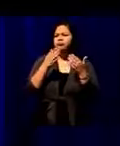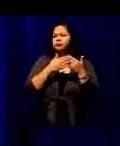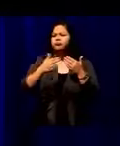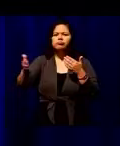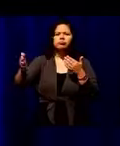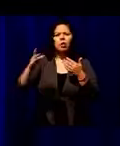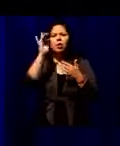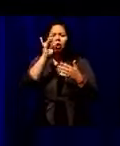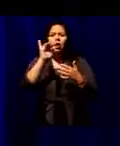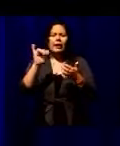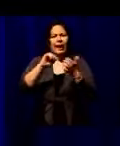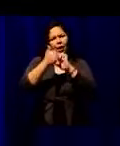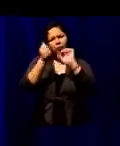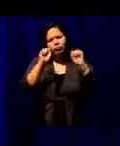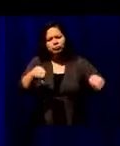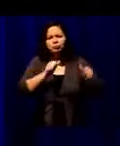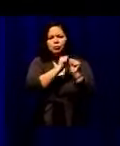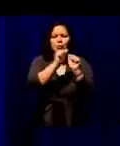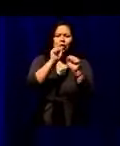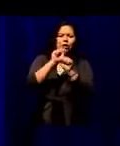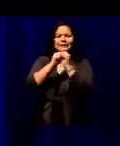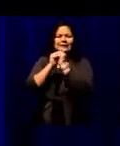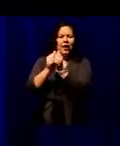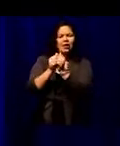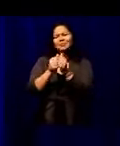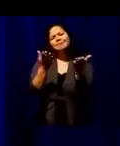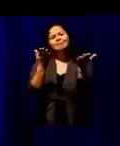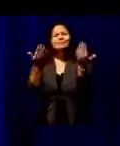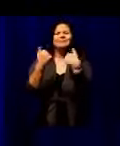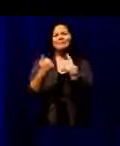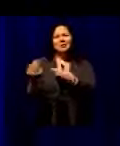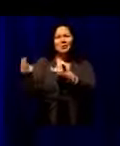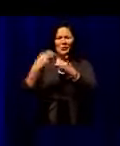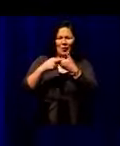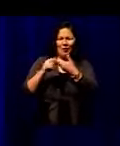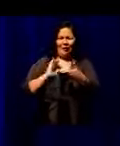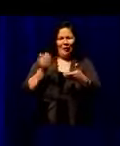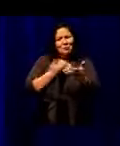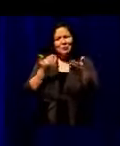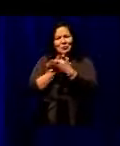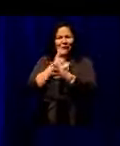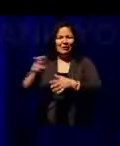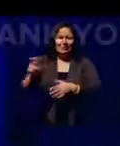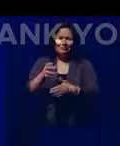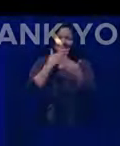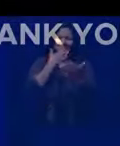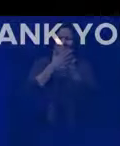together. Come along and join us on this adventure, and thank you so much.